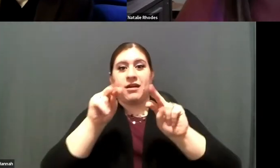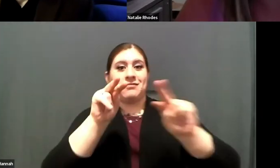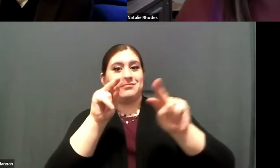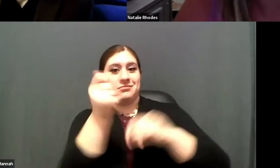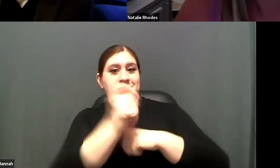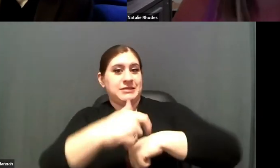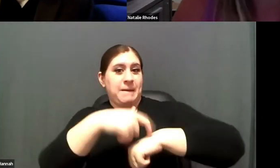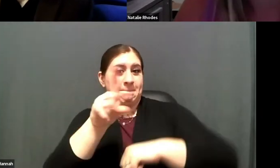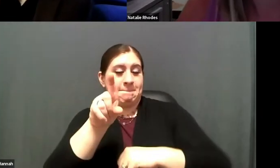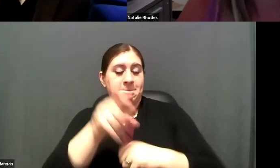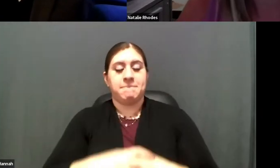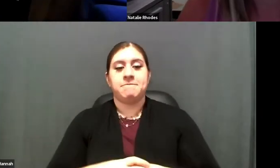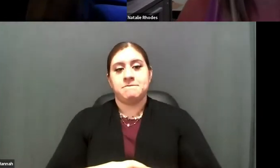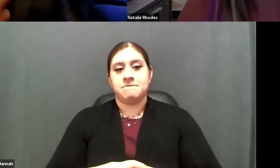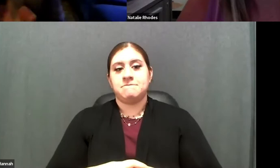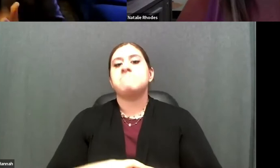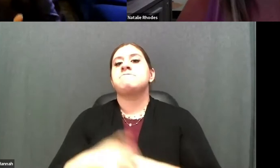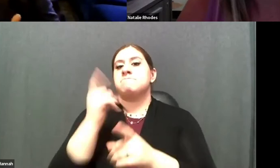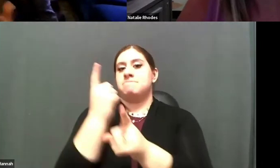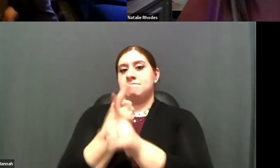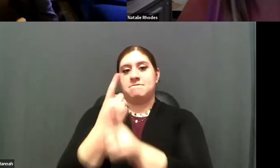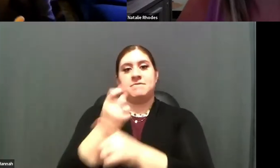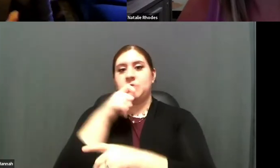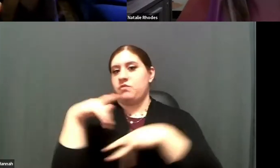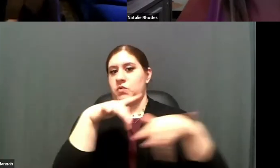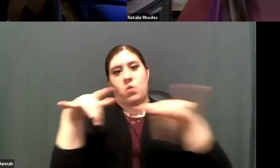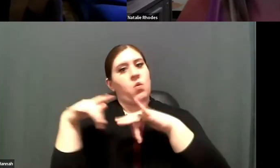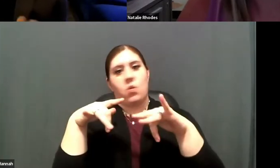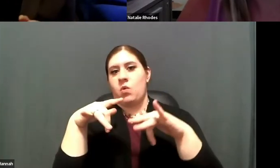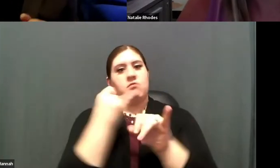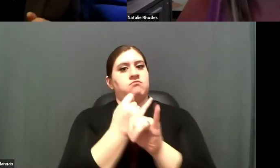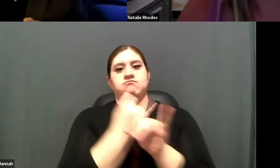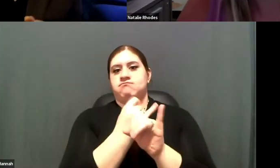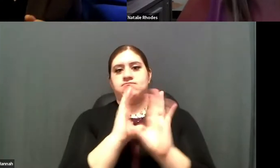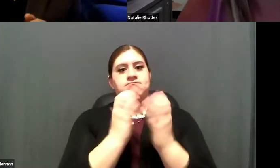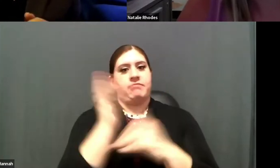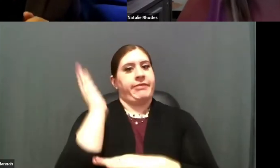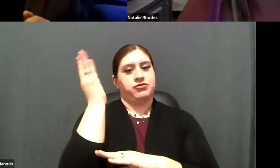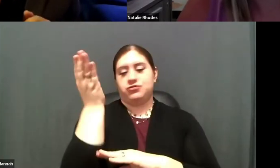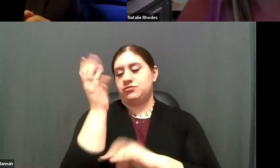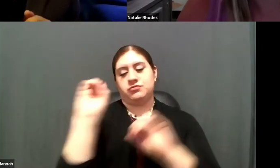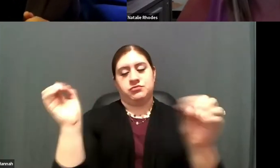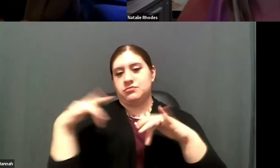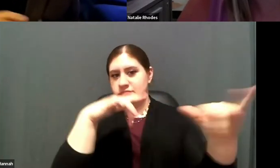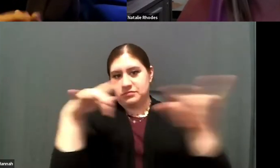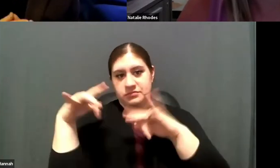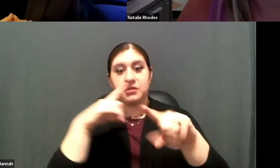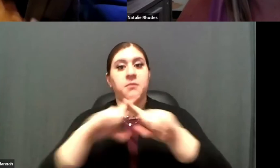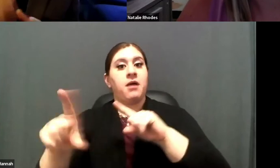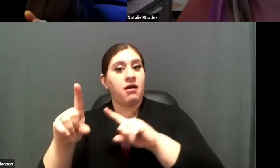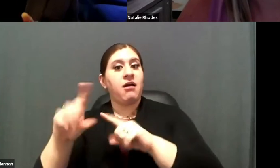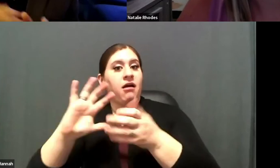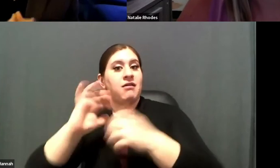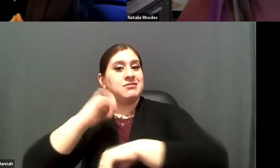any time? Correct. So what we do, we don't record our own campus lectures. But the way the class will be set up,